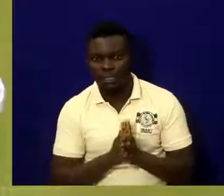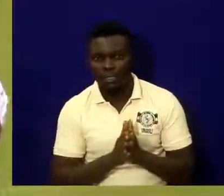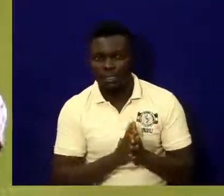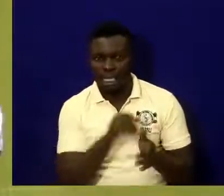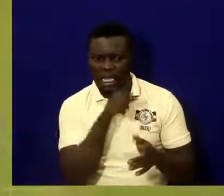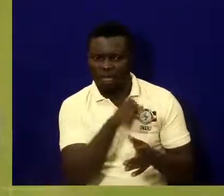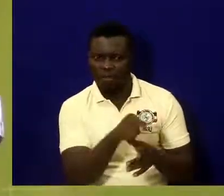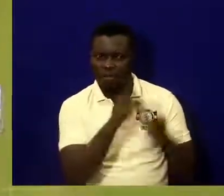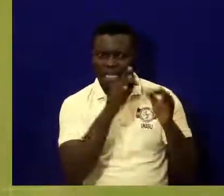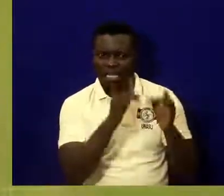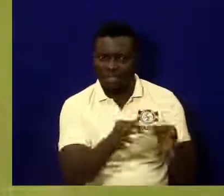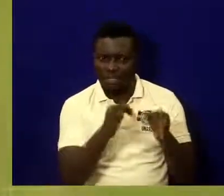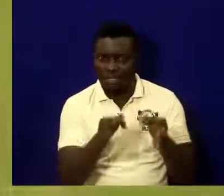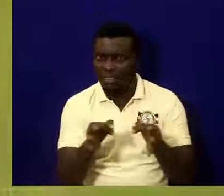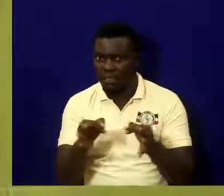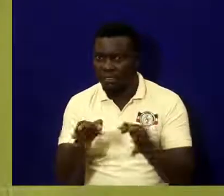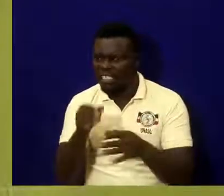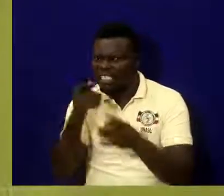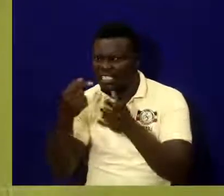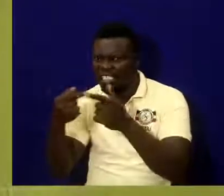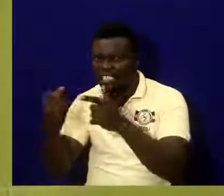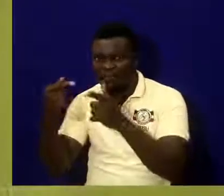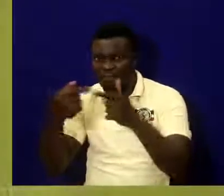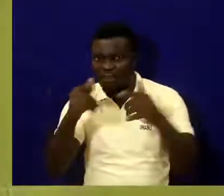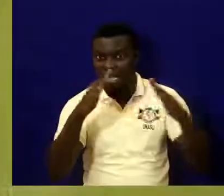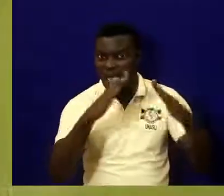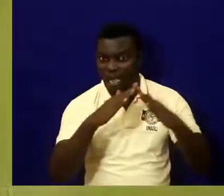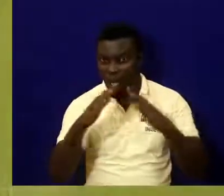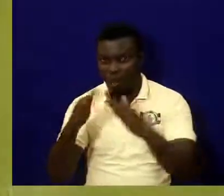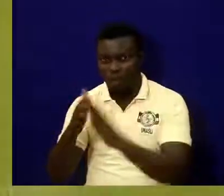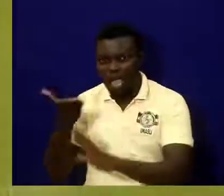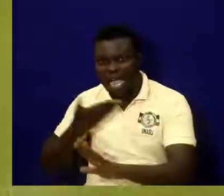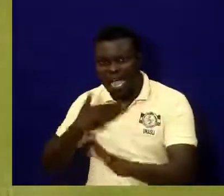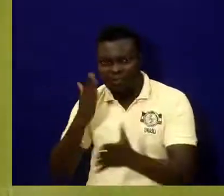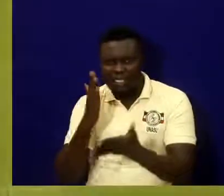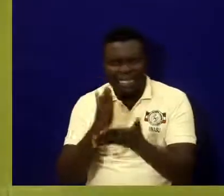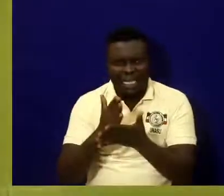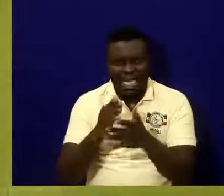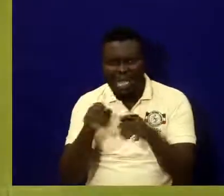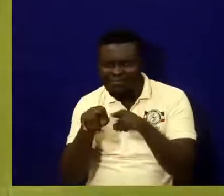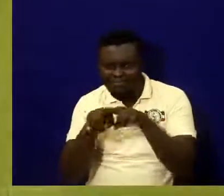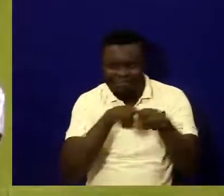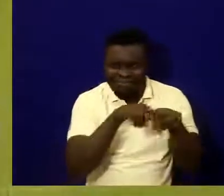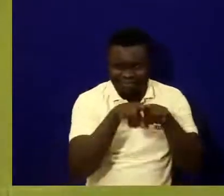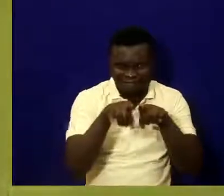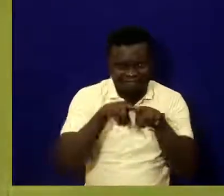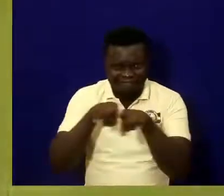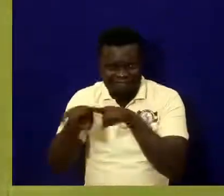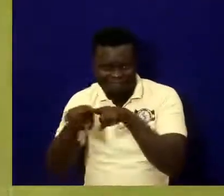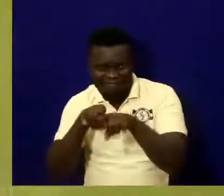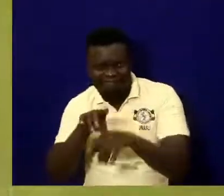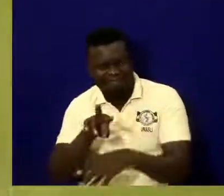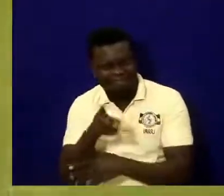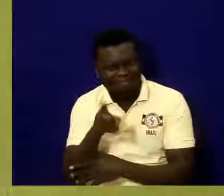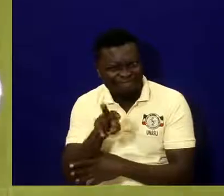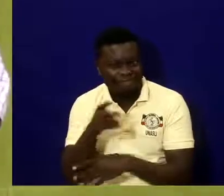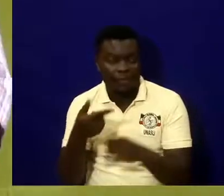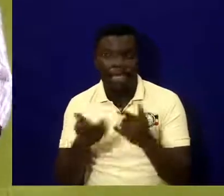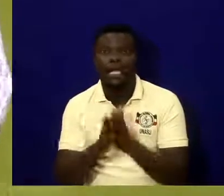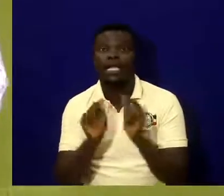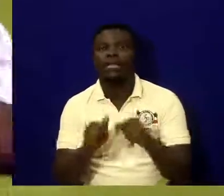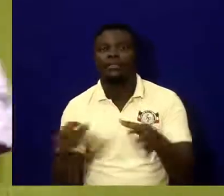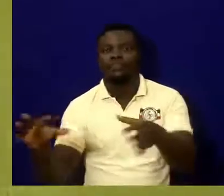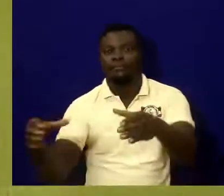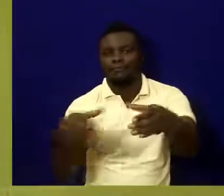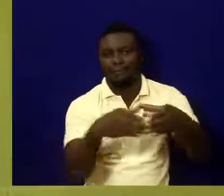those objects in the house which have some kind of similarities can be